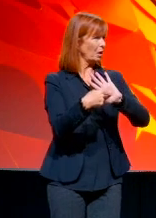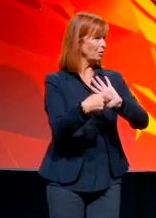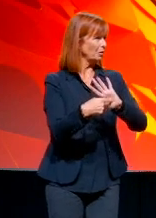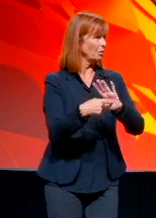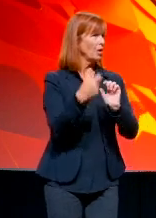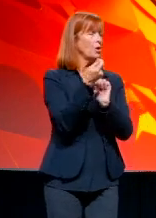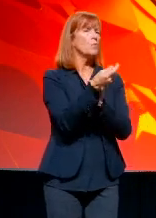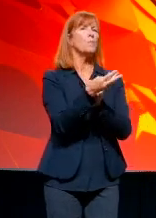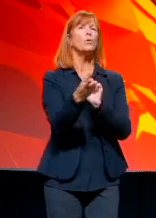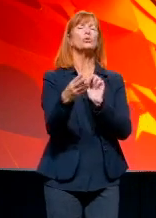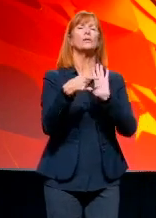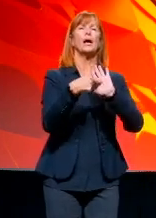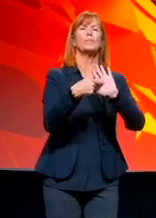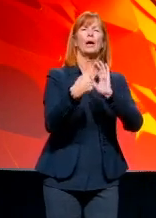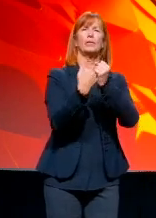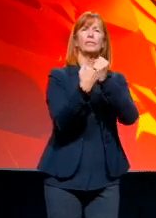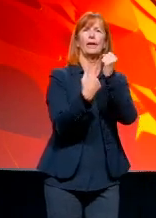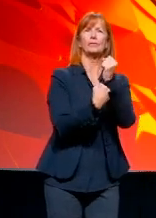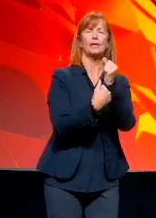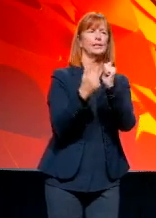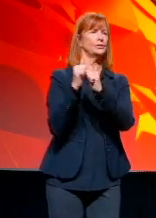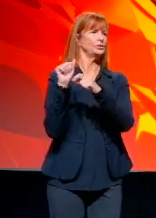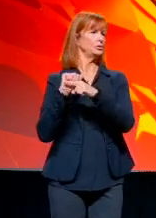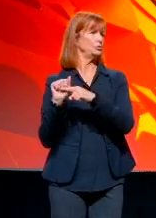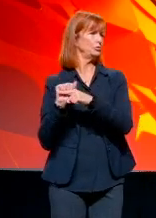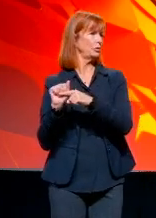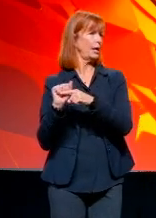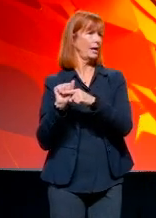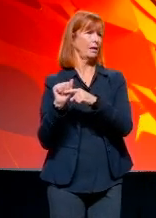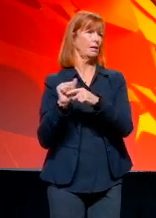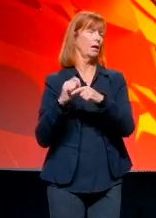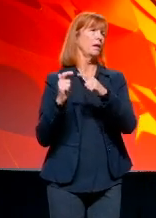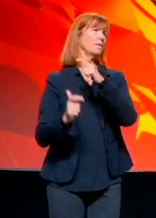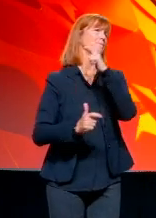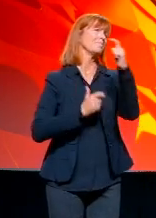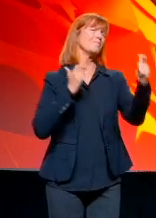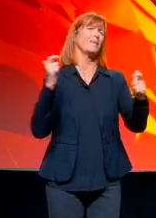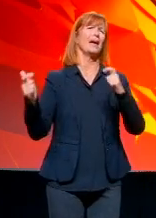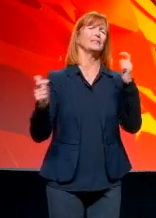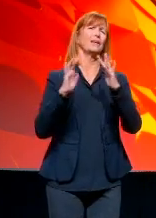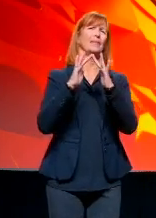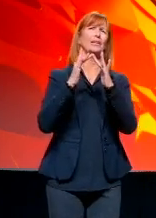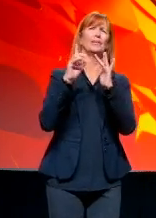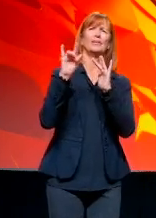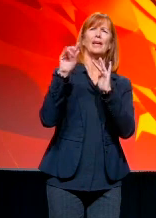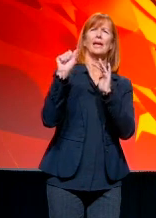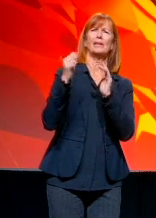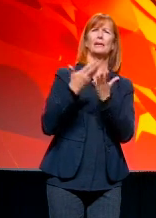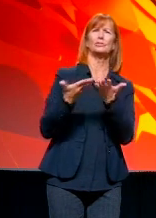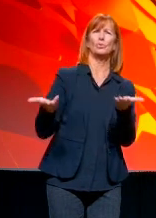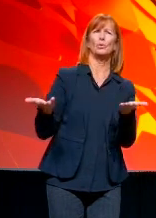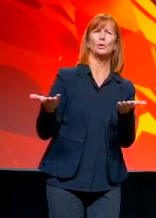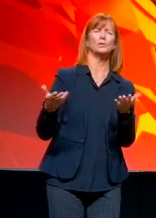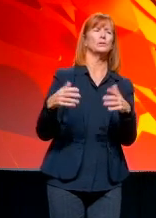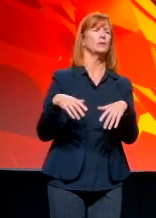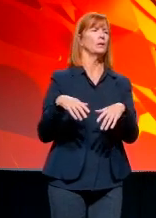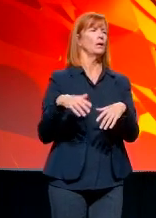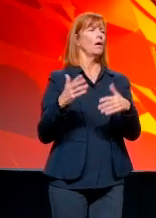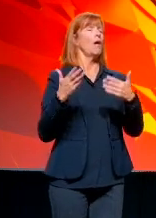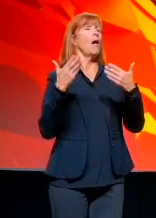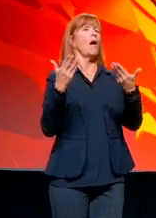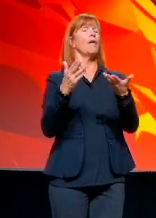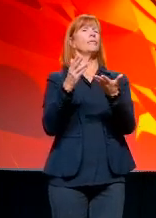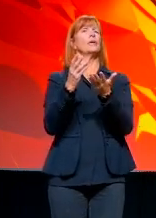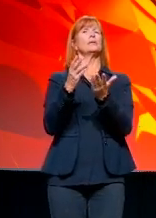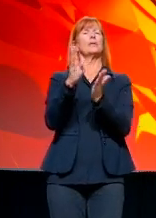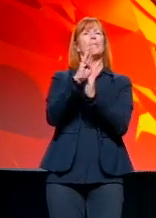multi-model foundation model trained on this kind of massive internet data sources. So this have offers us as a backbone